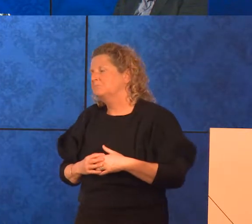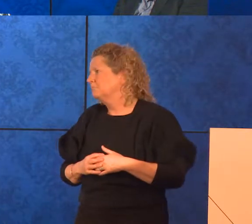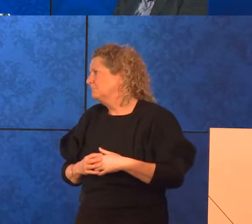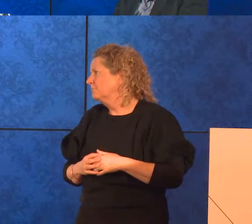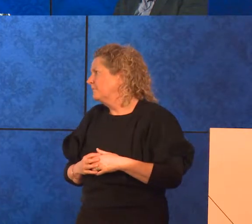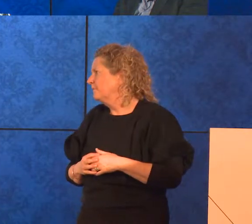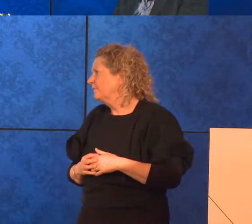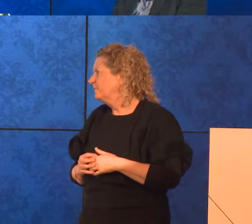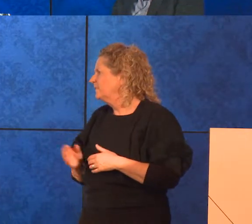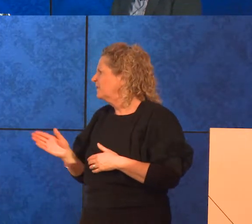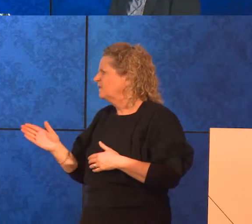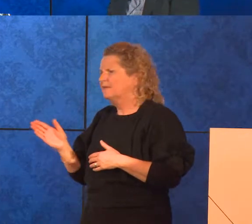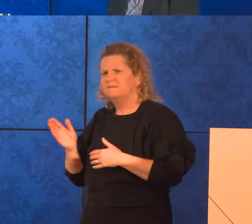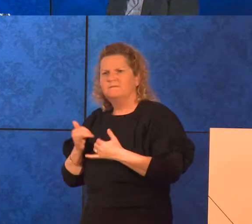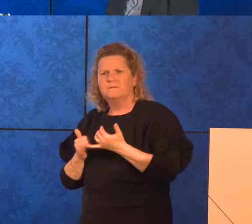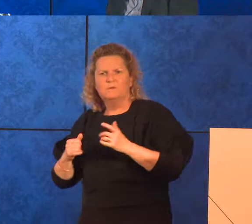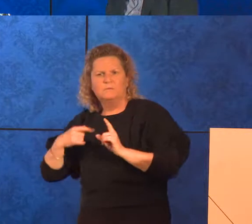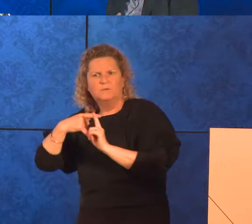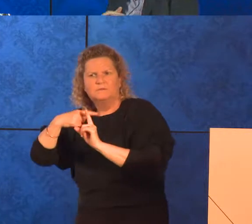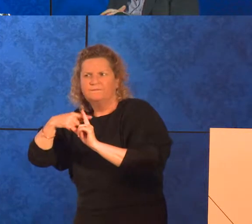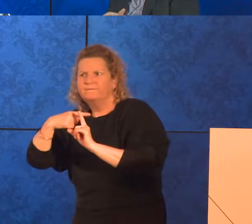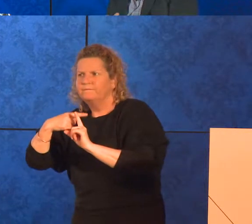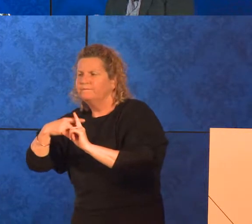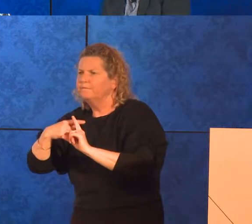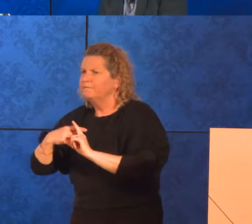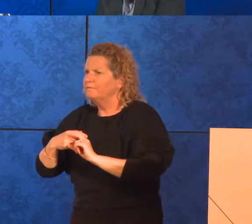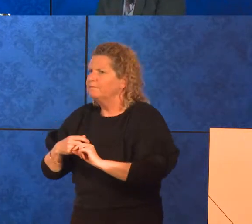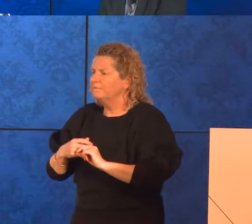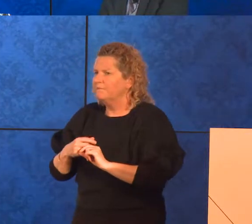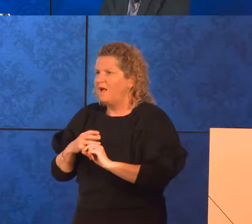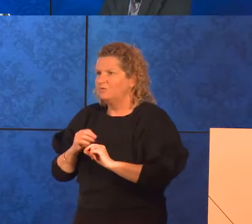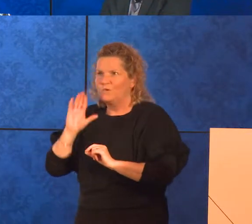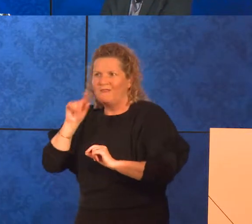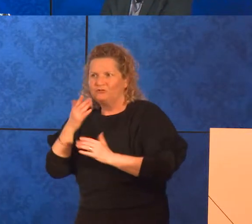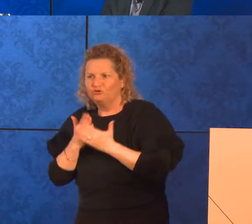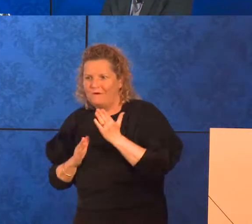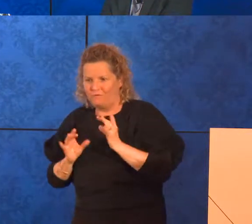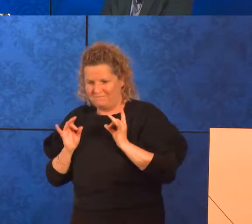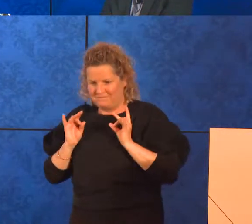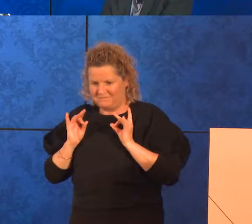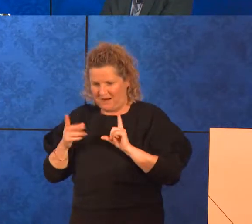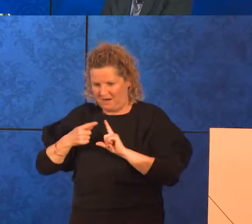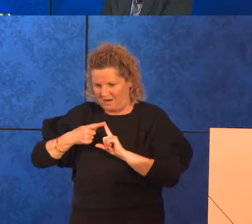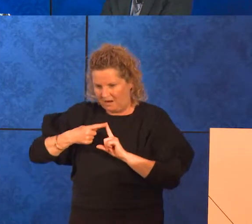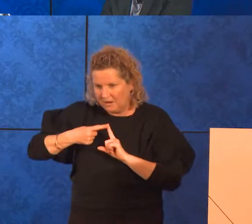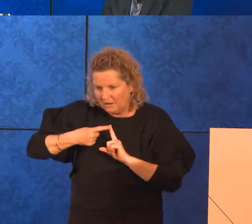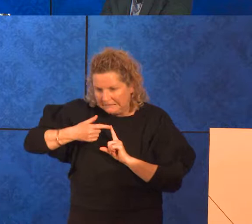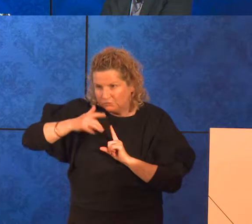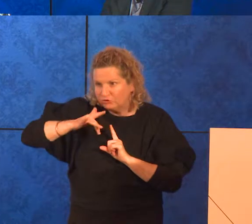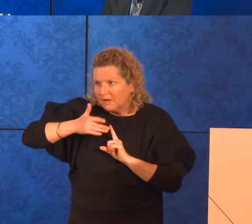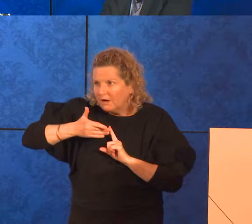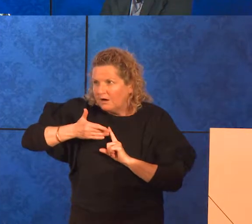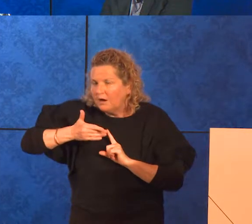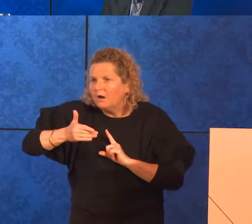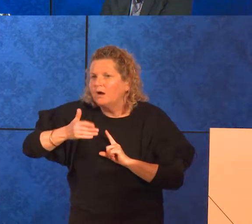That's really positive and really affirming, I think, for us at Day Dot to hear, but there can be healing in these kind of processes.